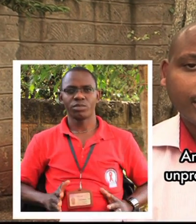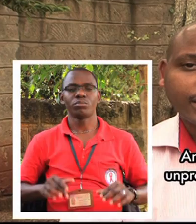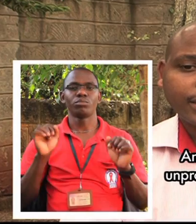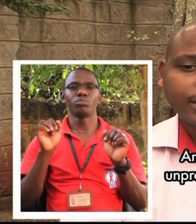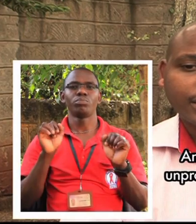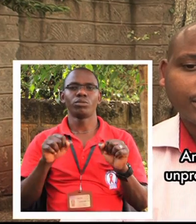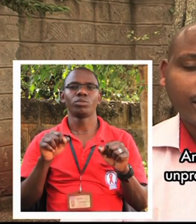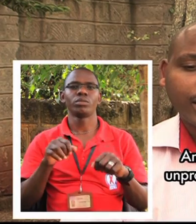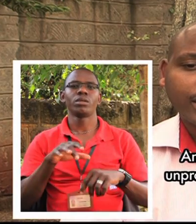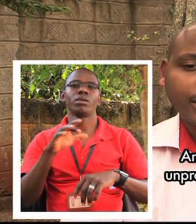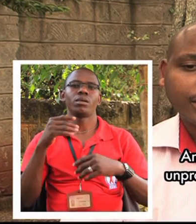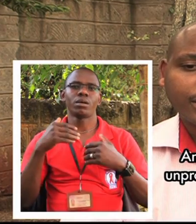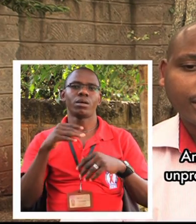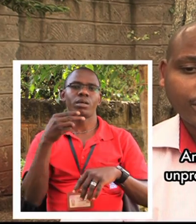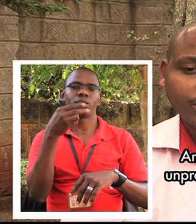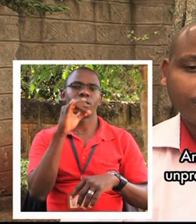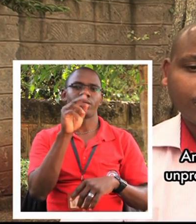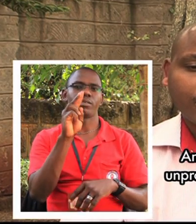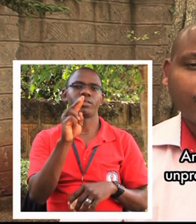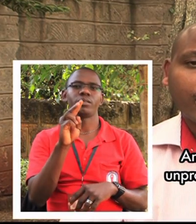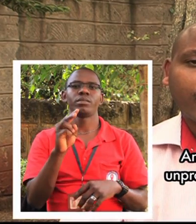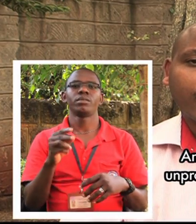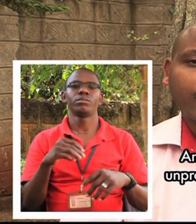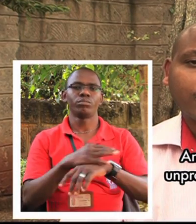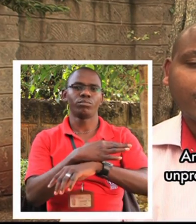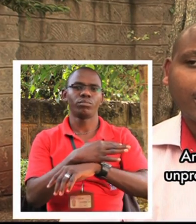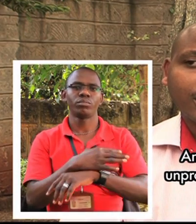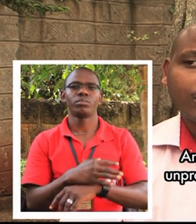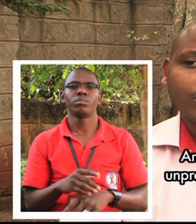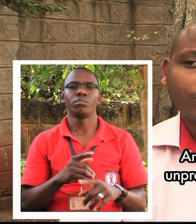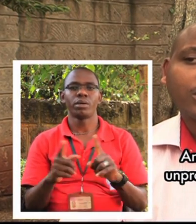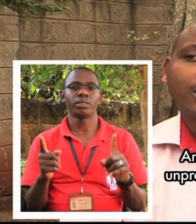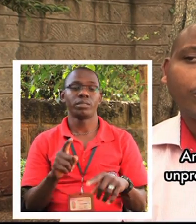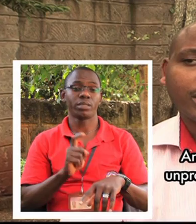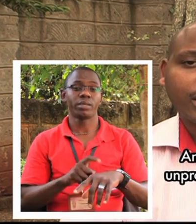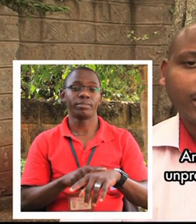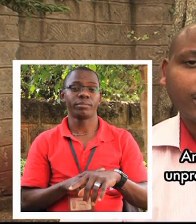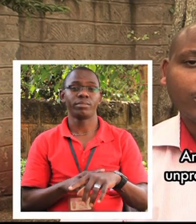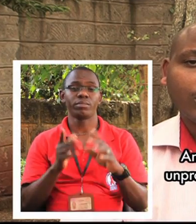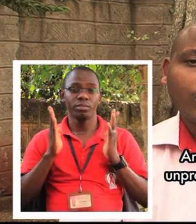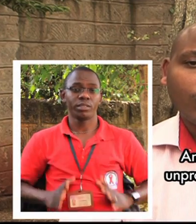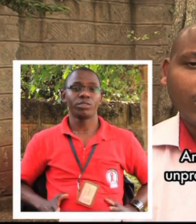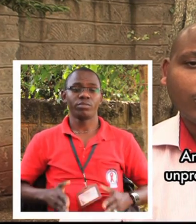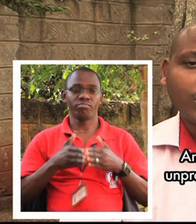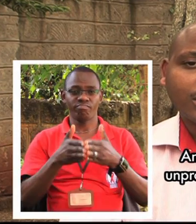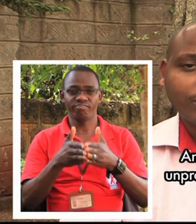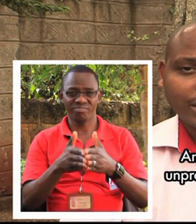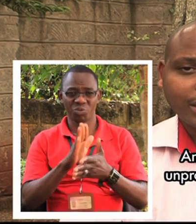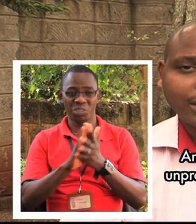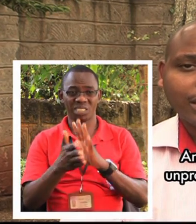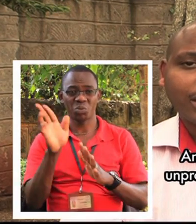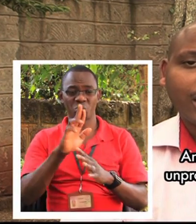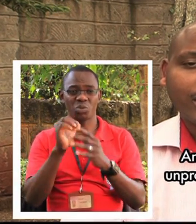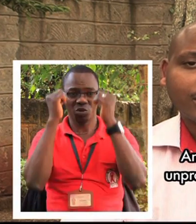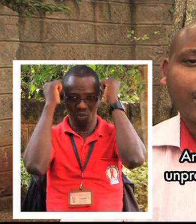Anybody can get AIDS, especially mostly when one who is